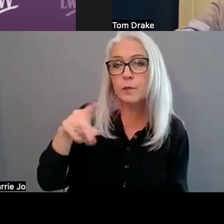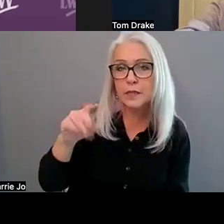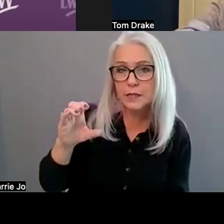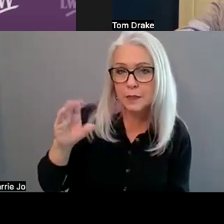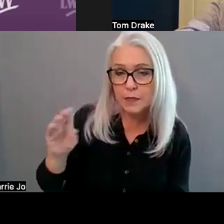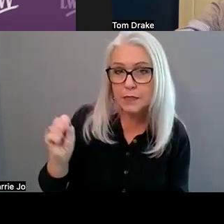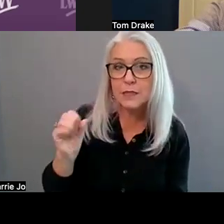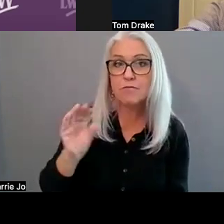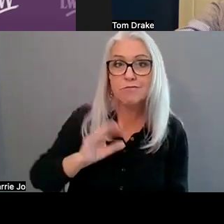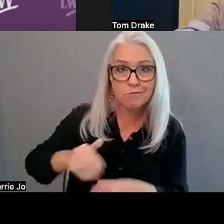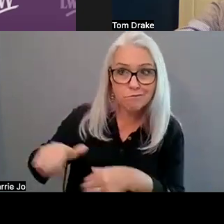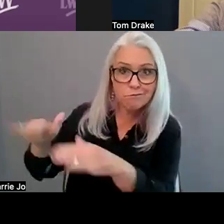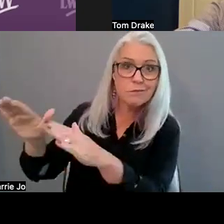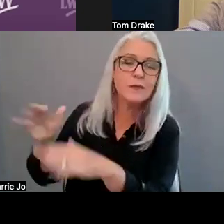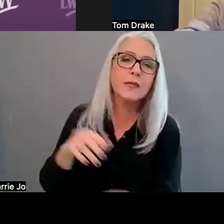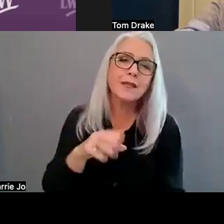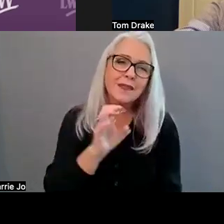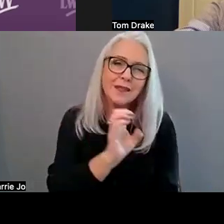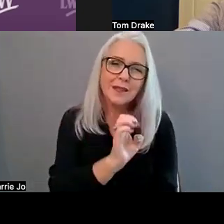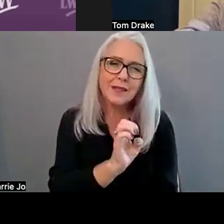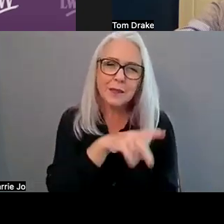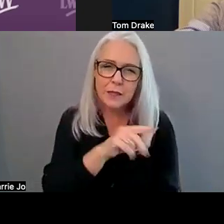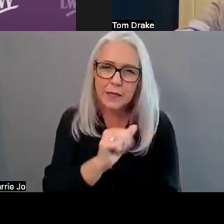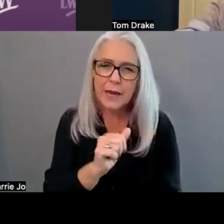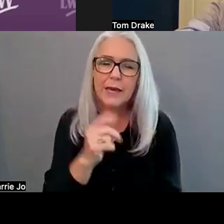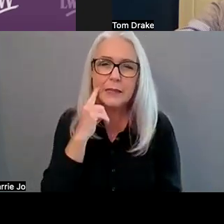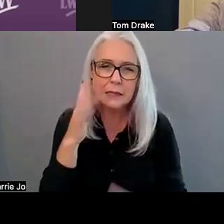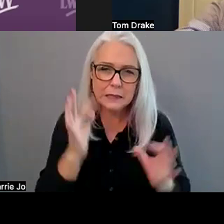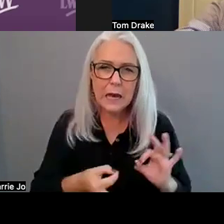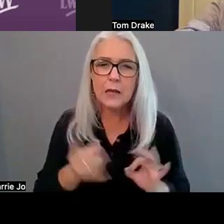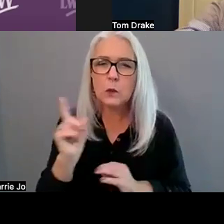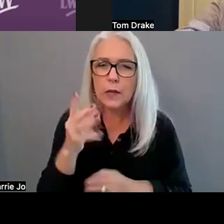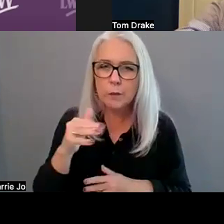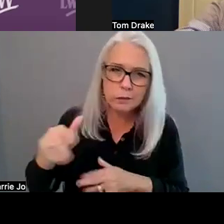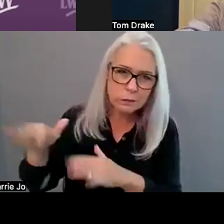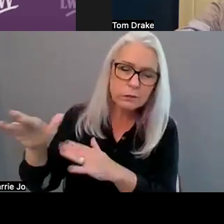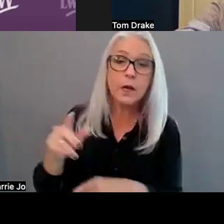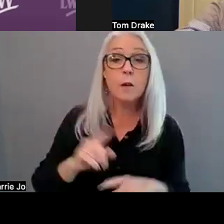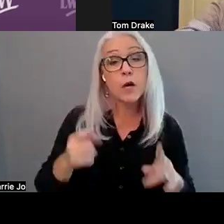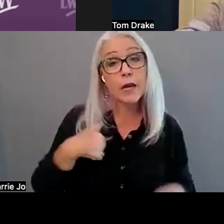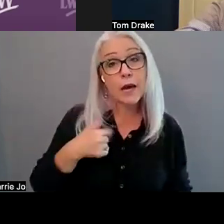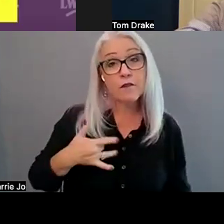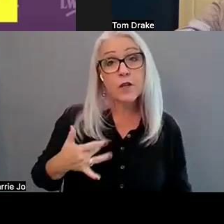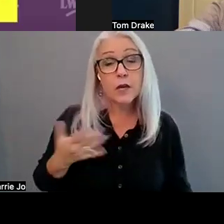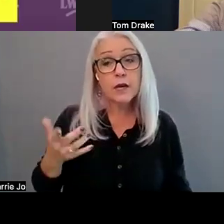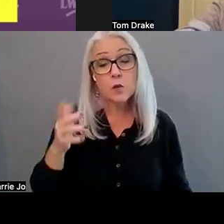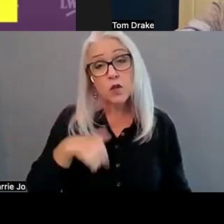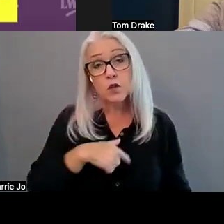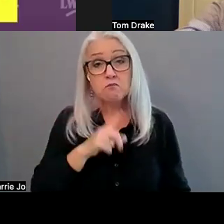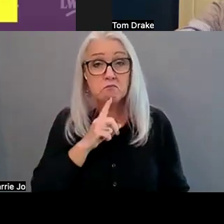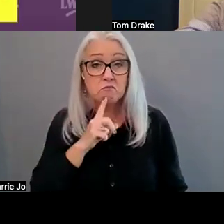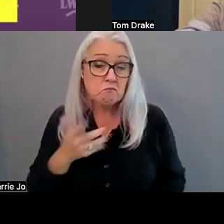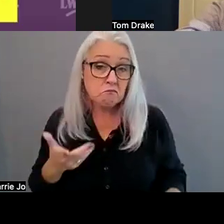the EPA has jurisdiction over that one component. Other than that, the DEC is, on the whole, pretty happy with the cleanup plan.